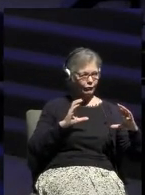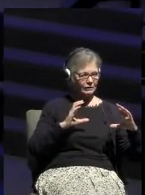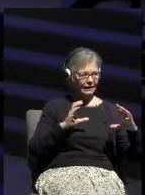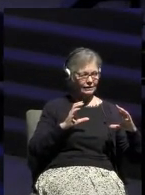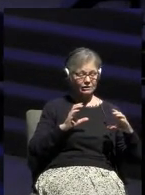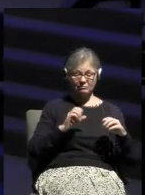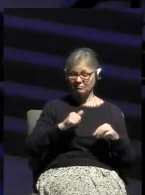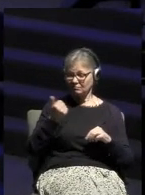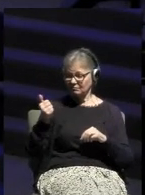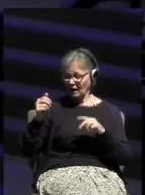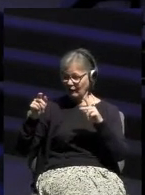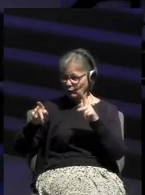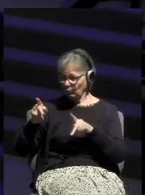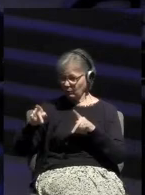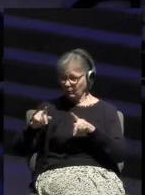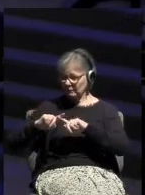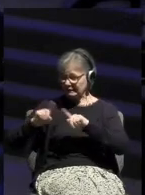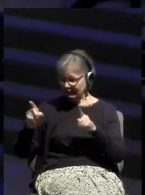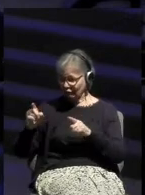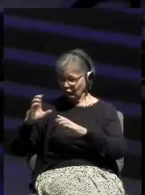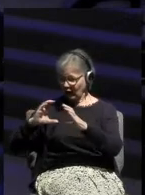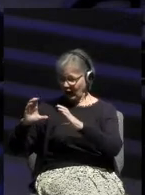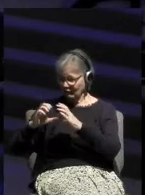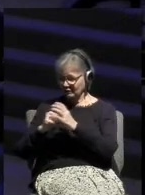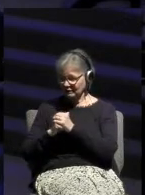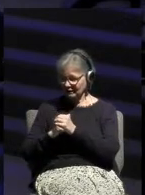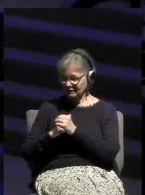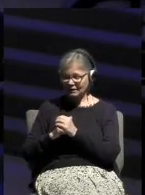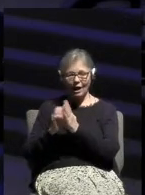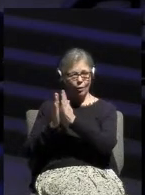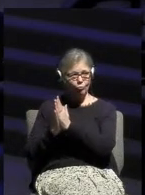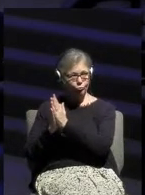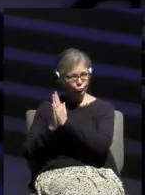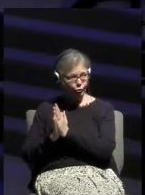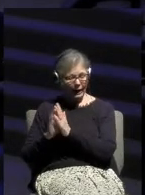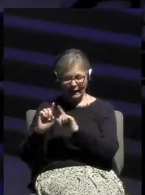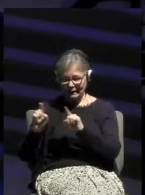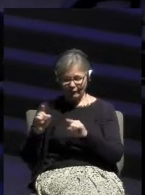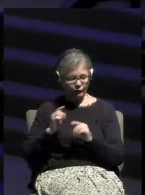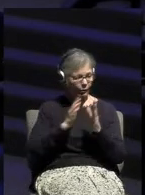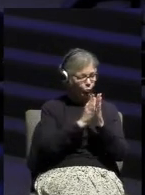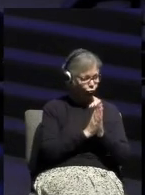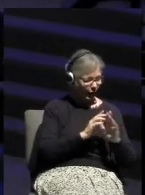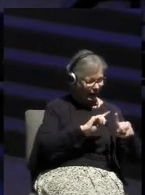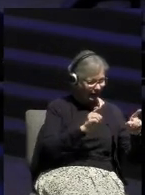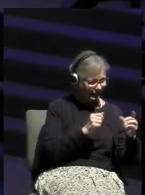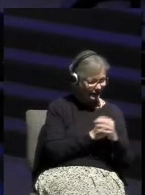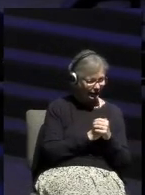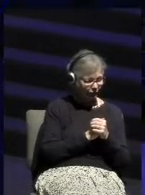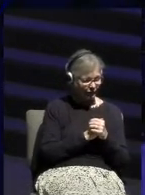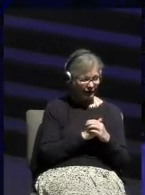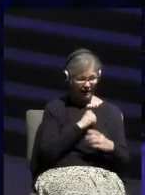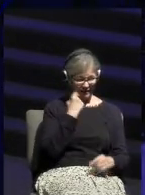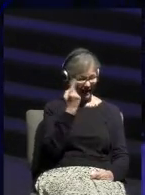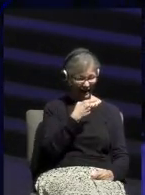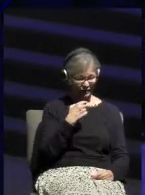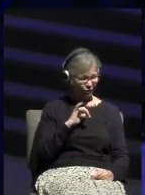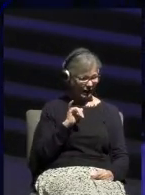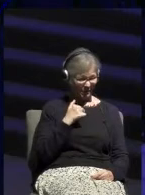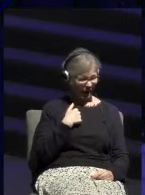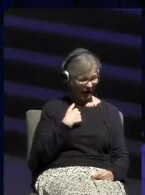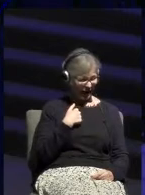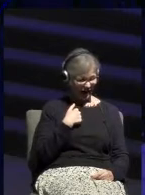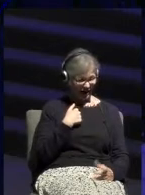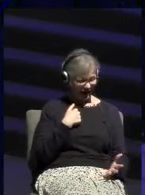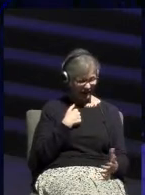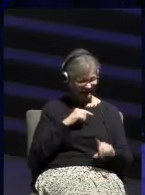And so don't worry about how your conversation is compared to about how somebody else's conversation is. I want you to have a conversation with